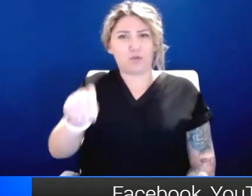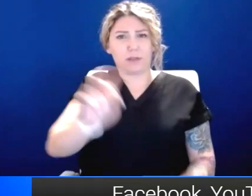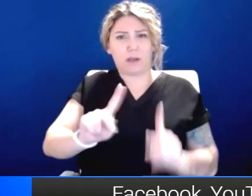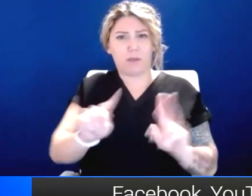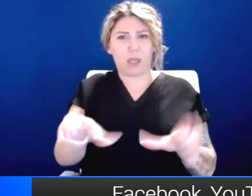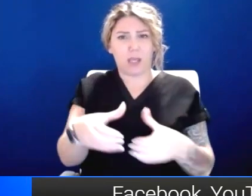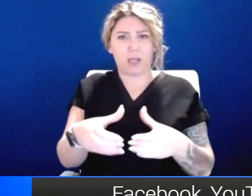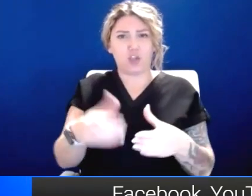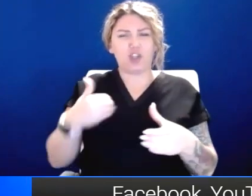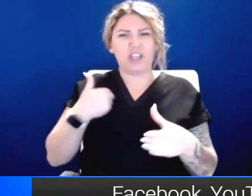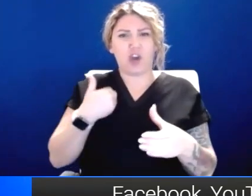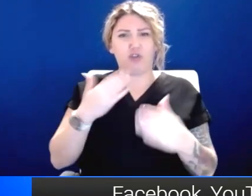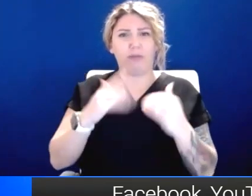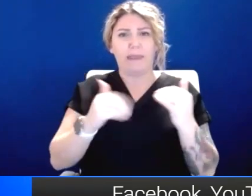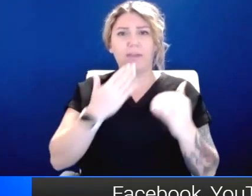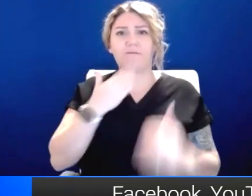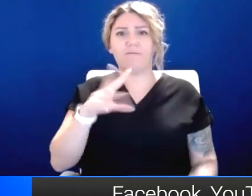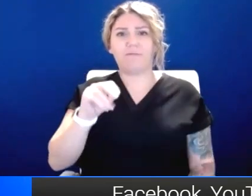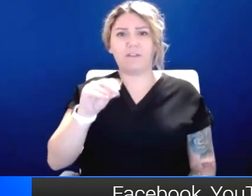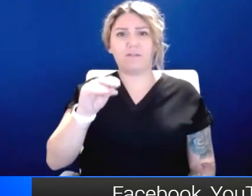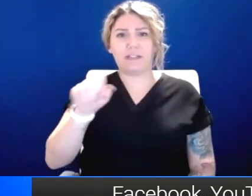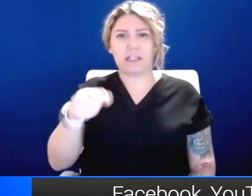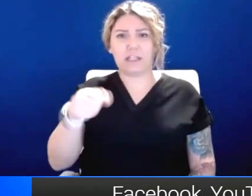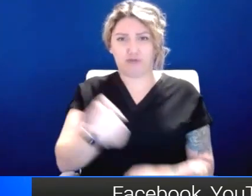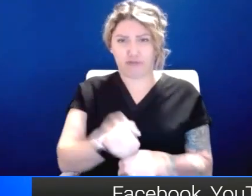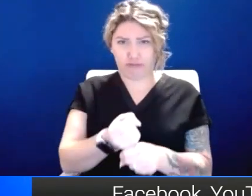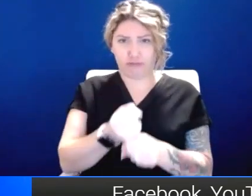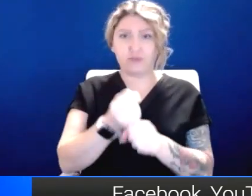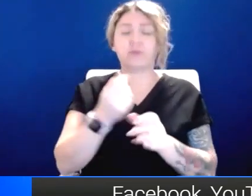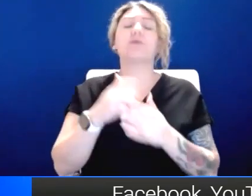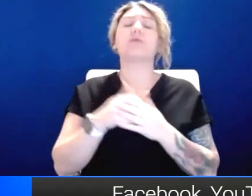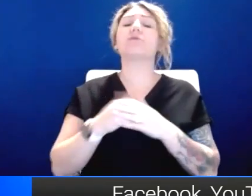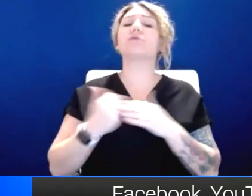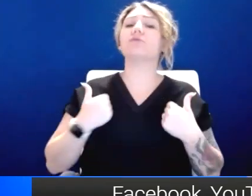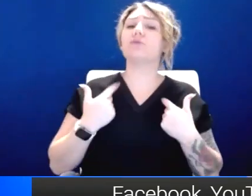than 50 years of age. So, younger patients have different